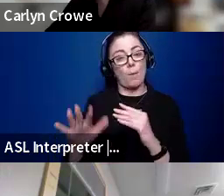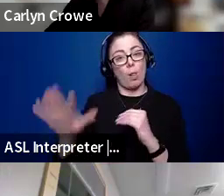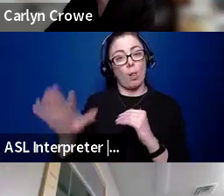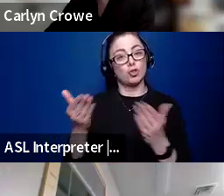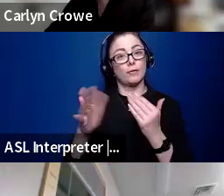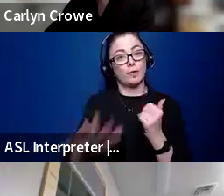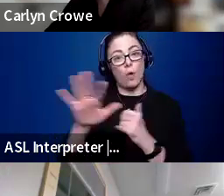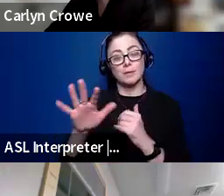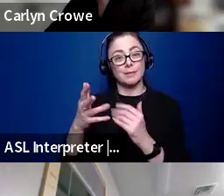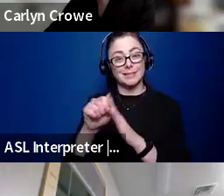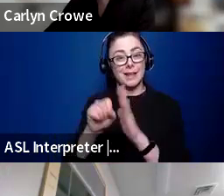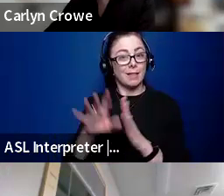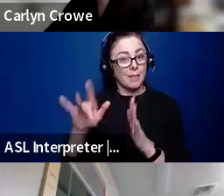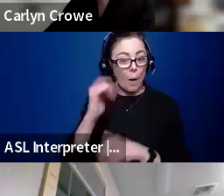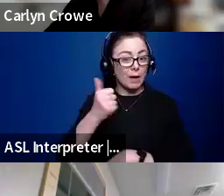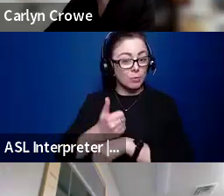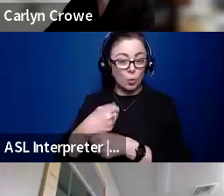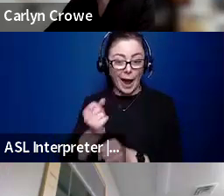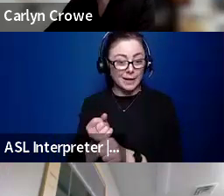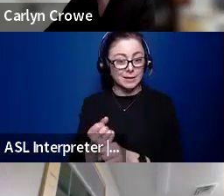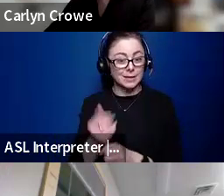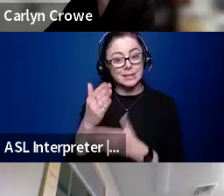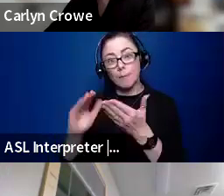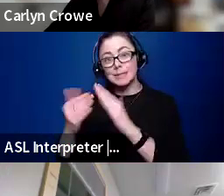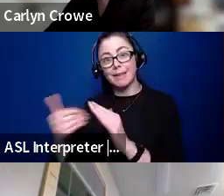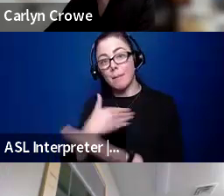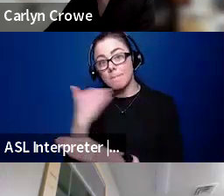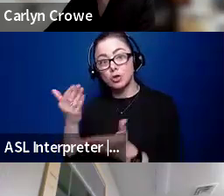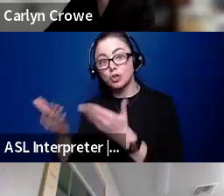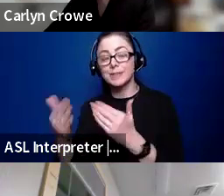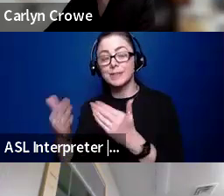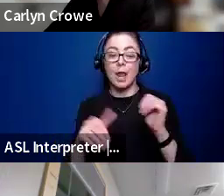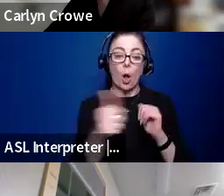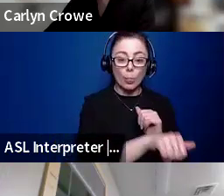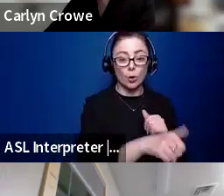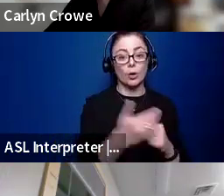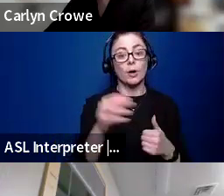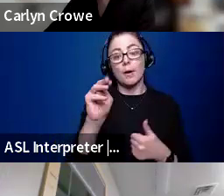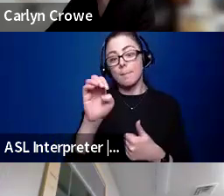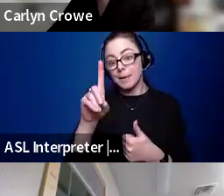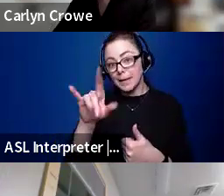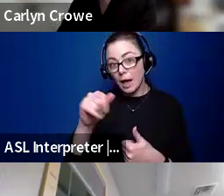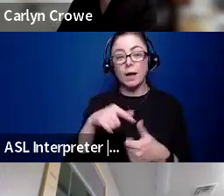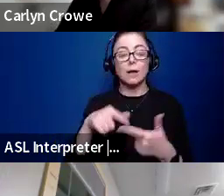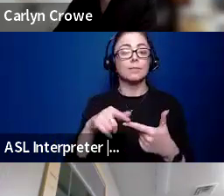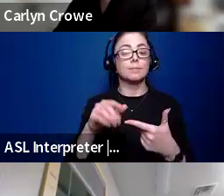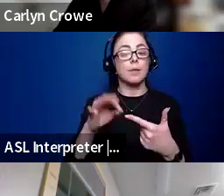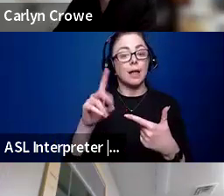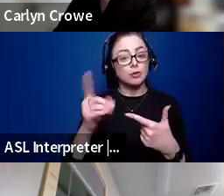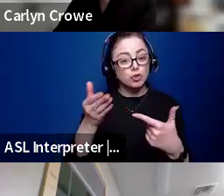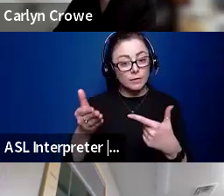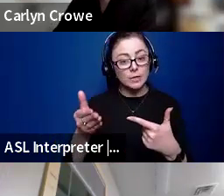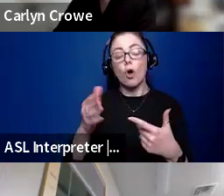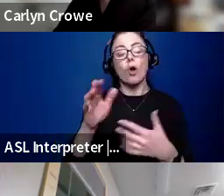services than others. The code said in 1974, media, ed services, and special education. Are